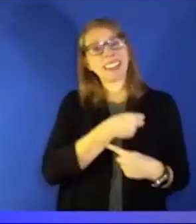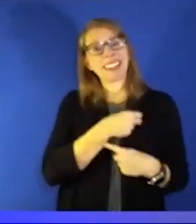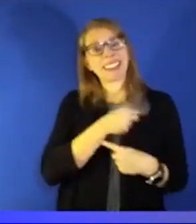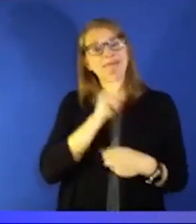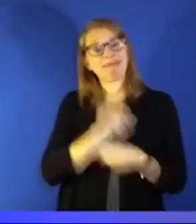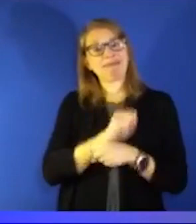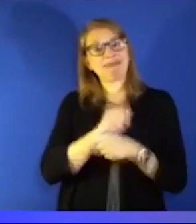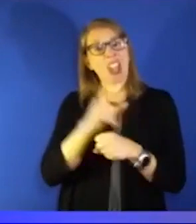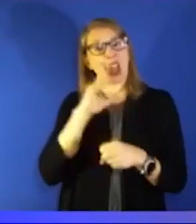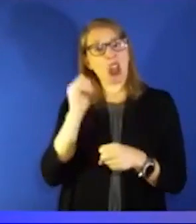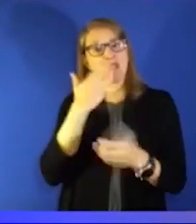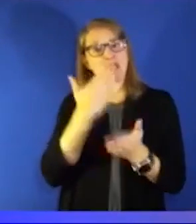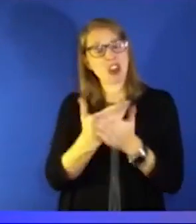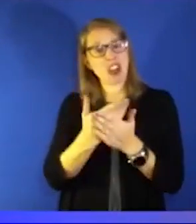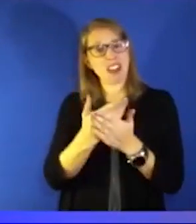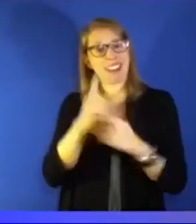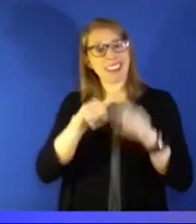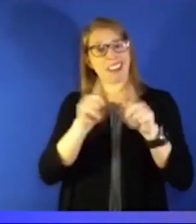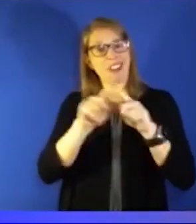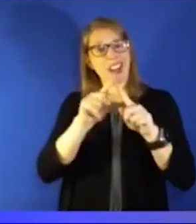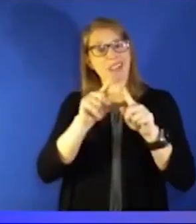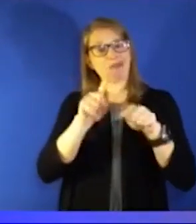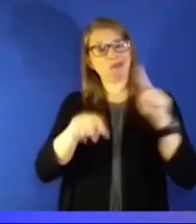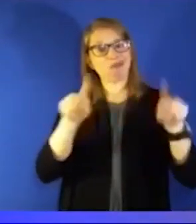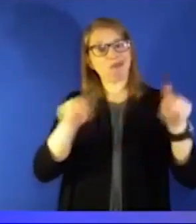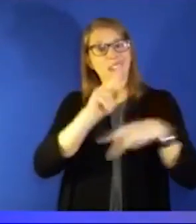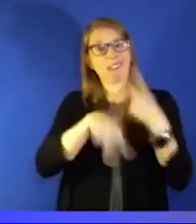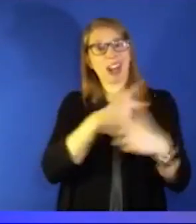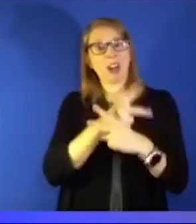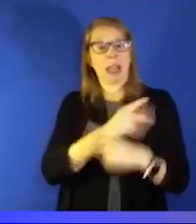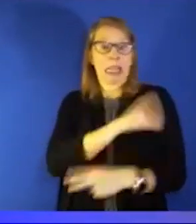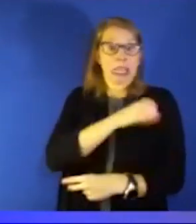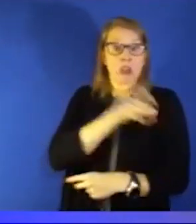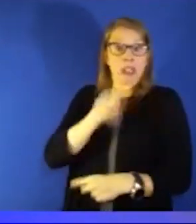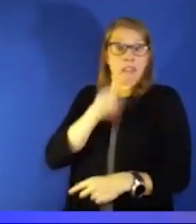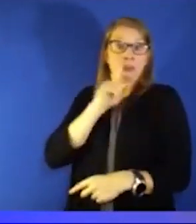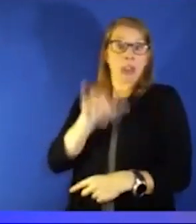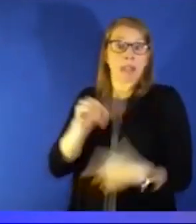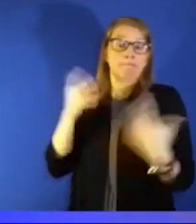variants, the ones we have now. So whether there's a clinical need for that is